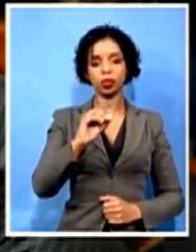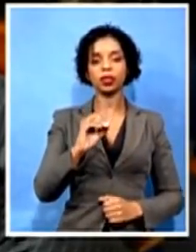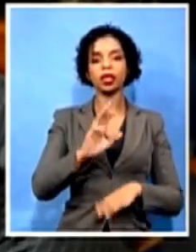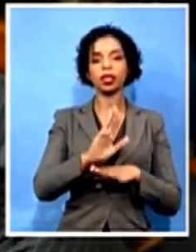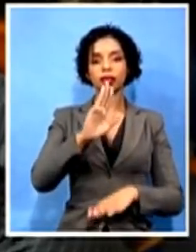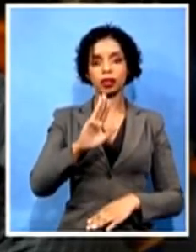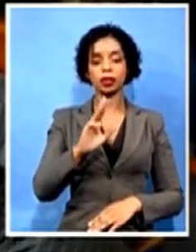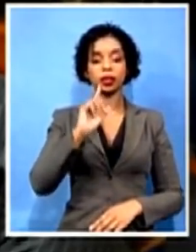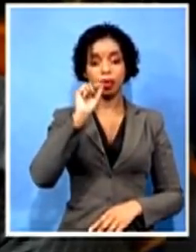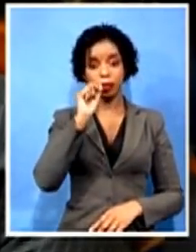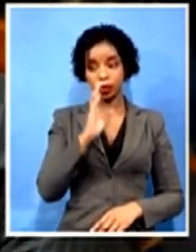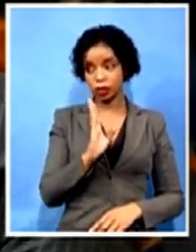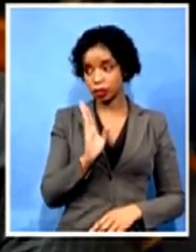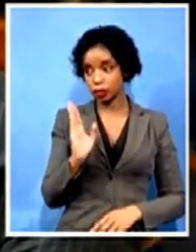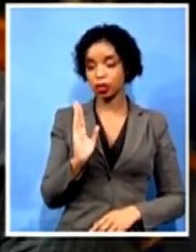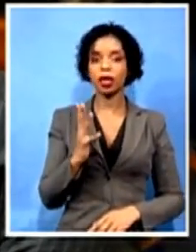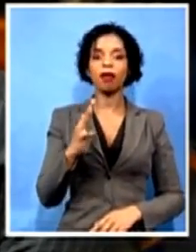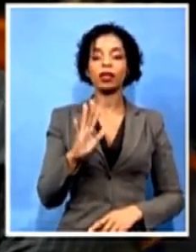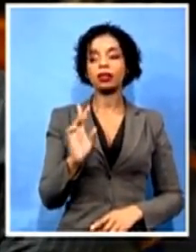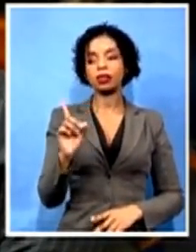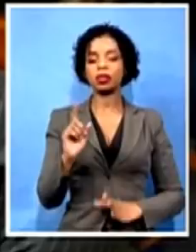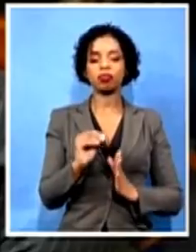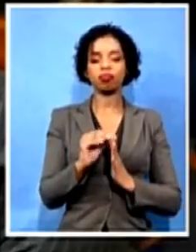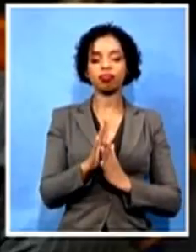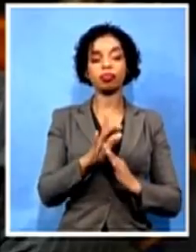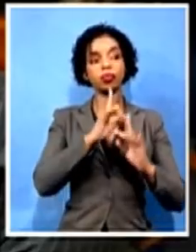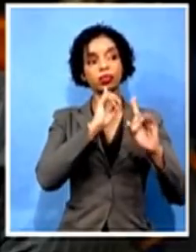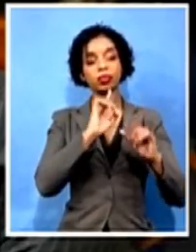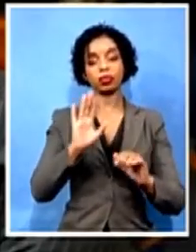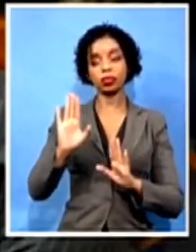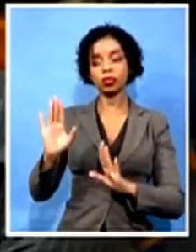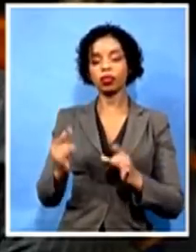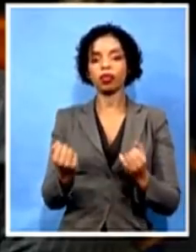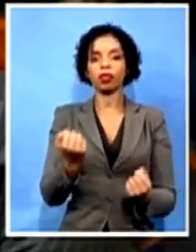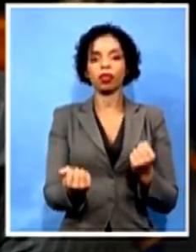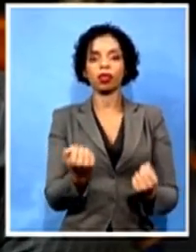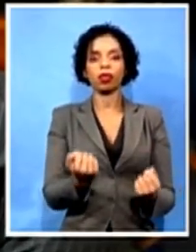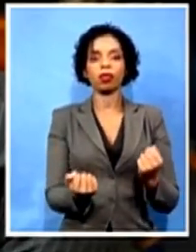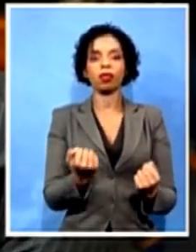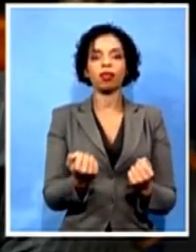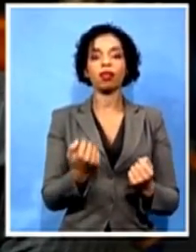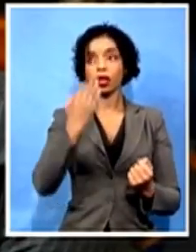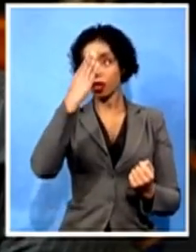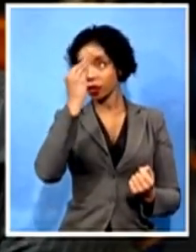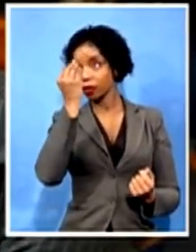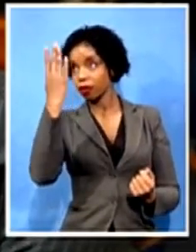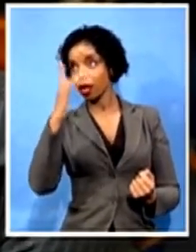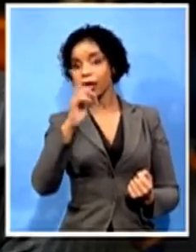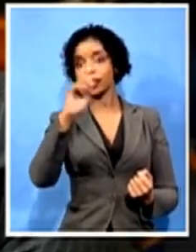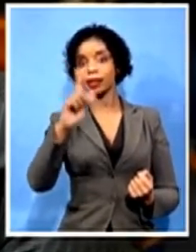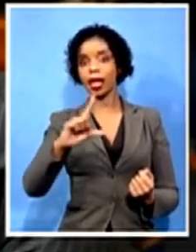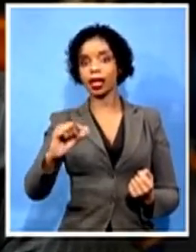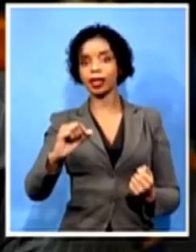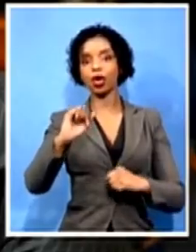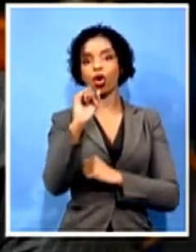attorney notified the Italian embassy about the passport and that it was lost,